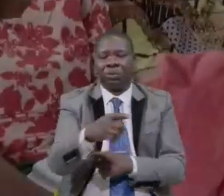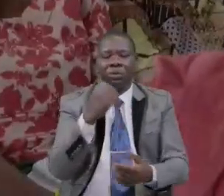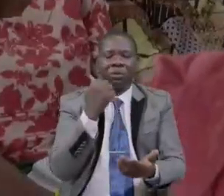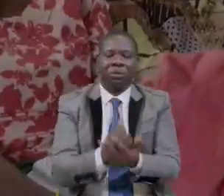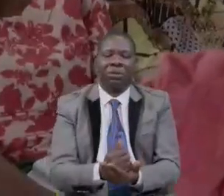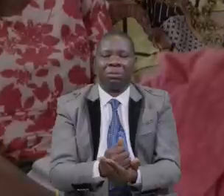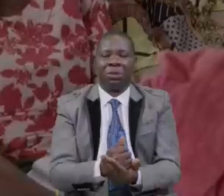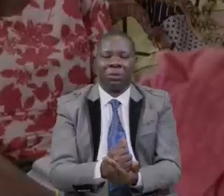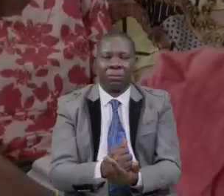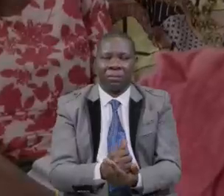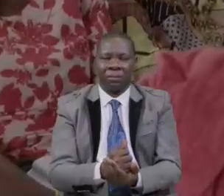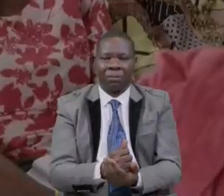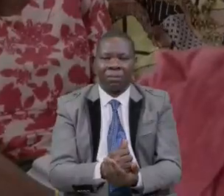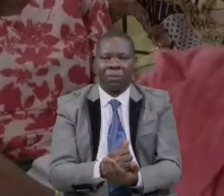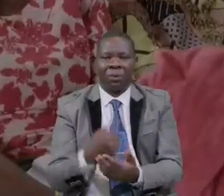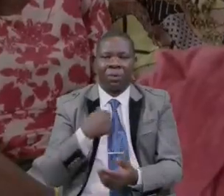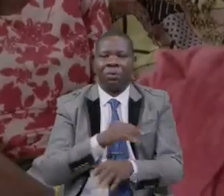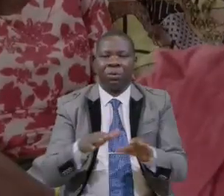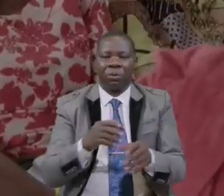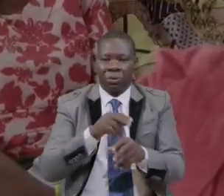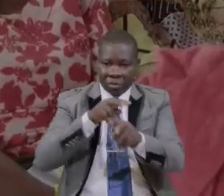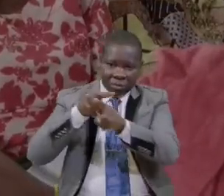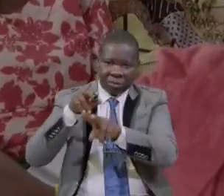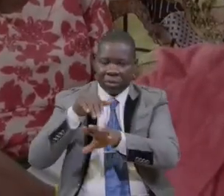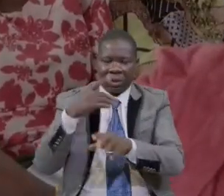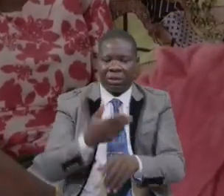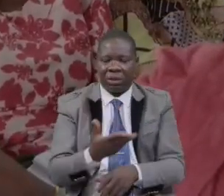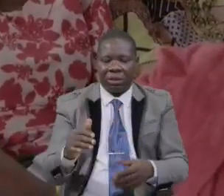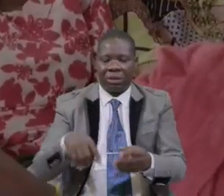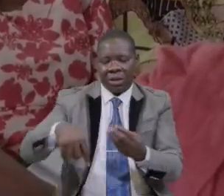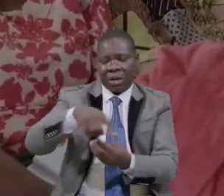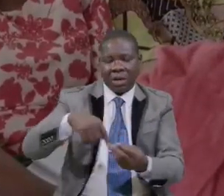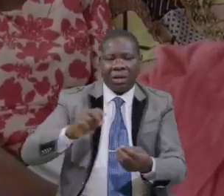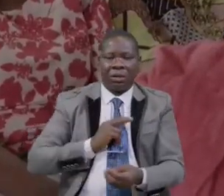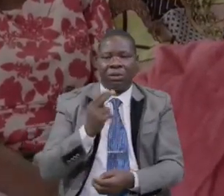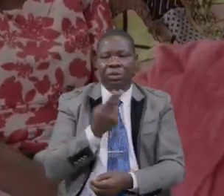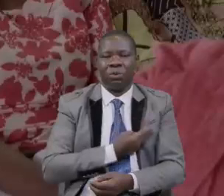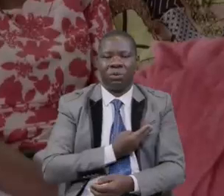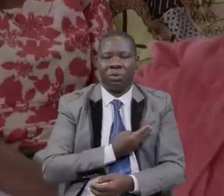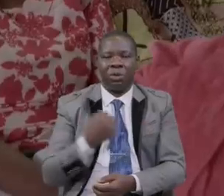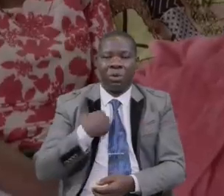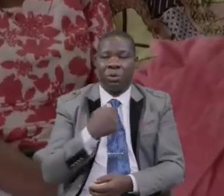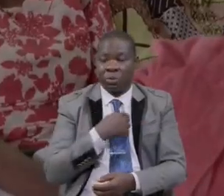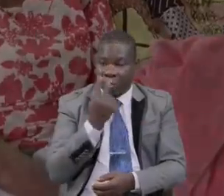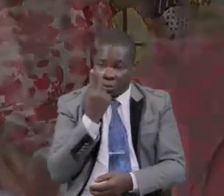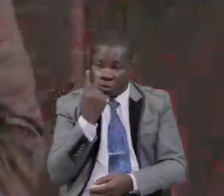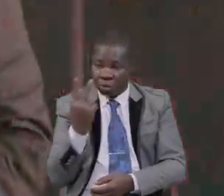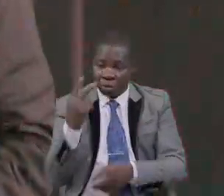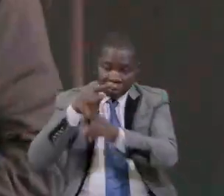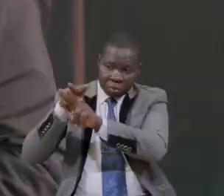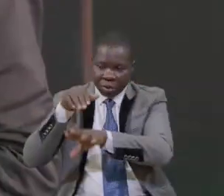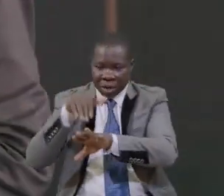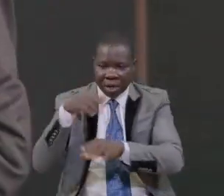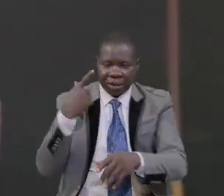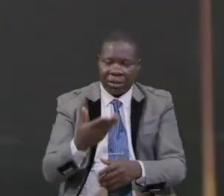We don't look at the things around us. We look at the thing inside